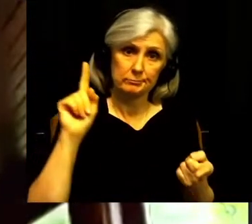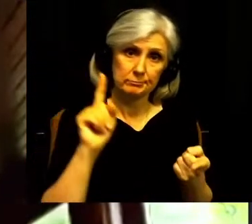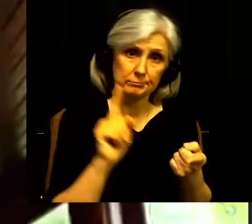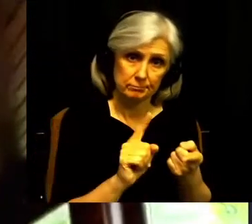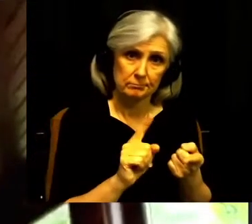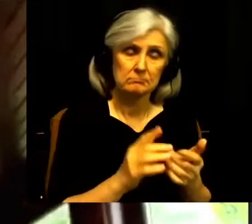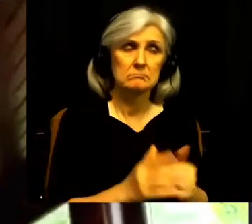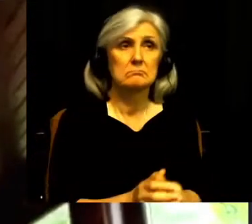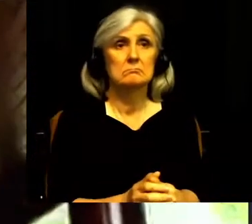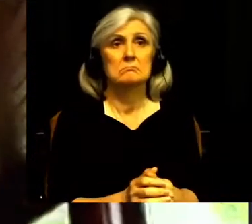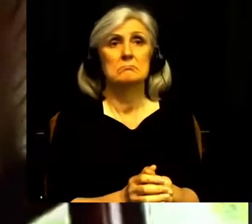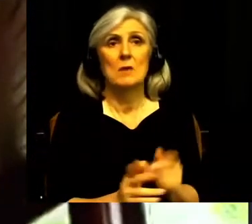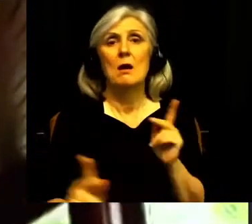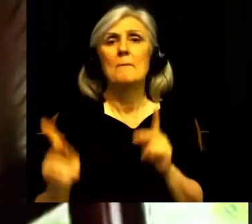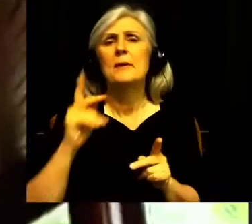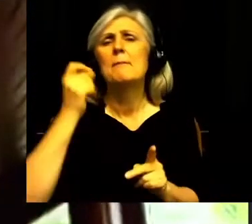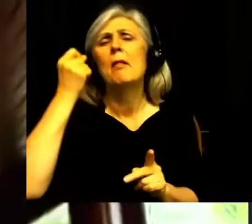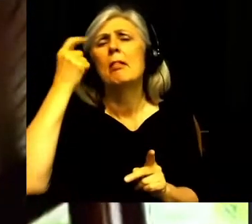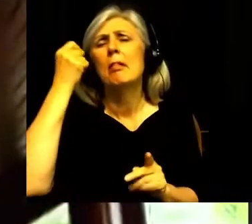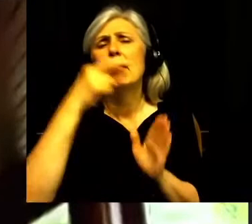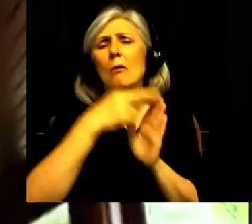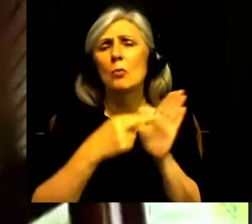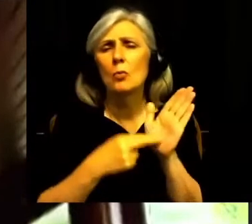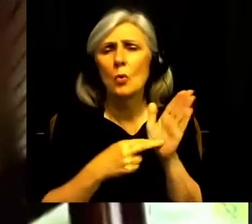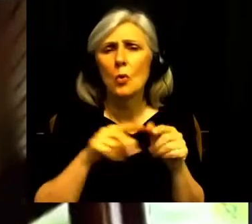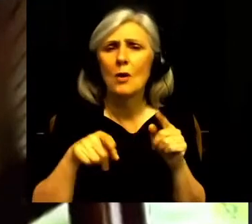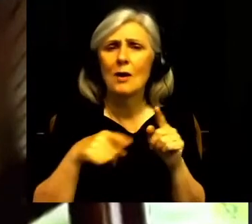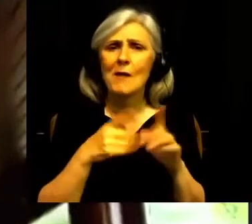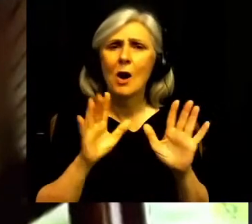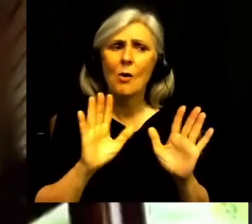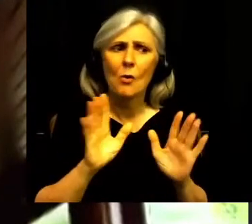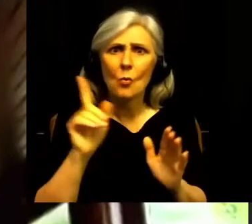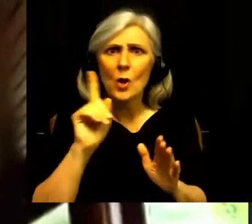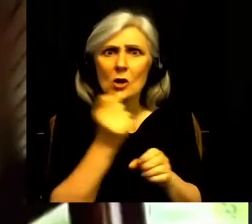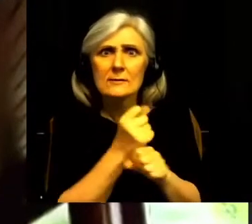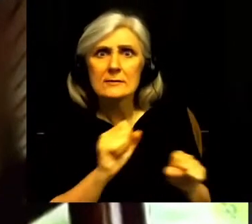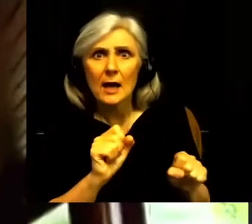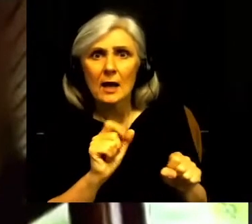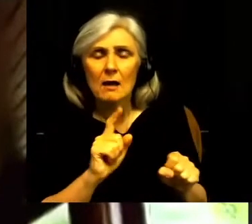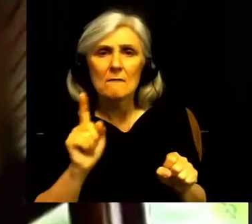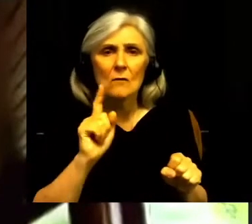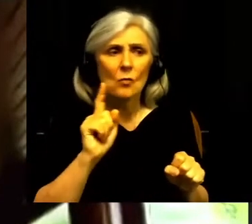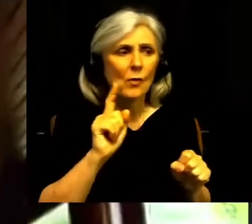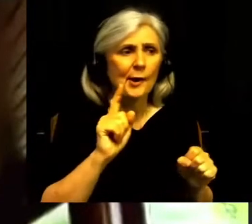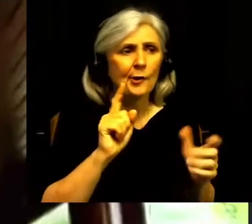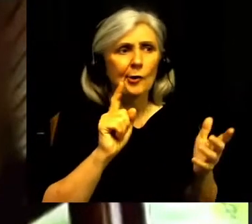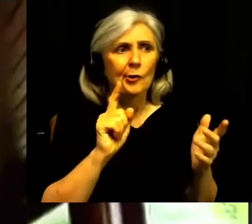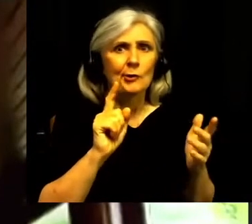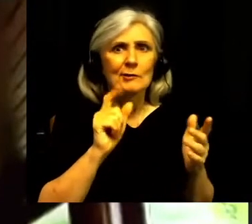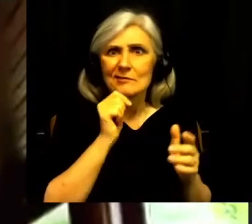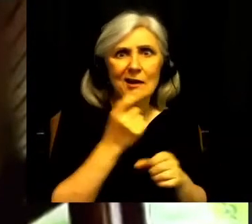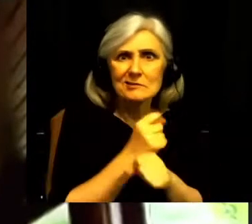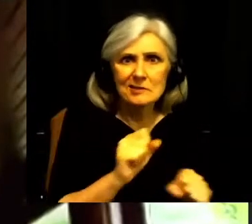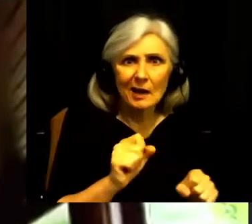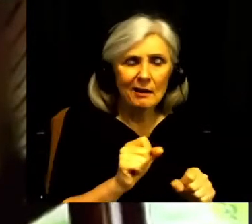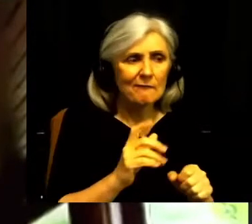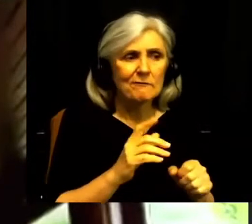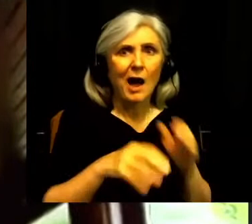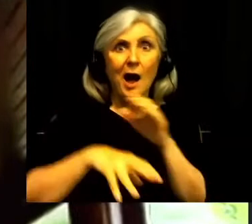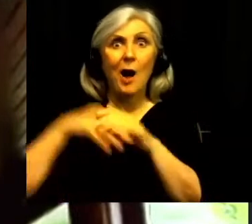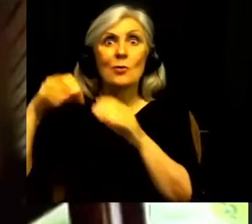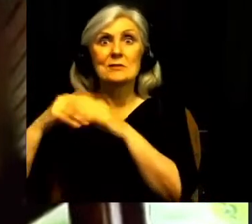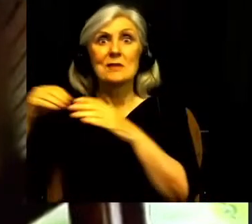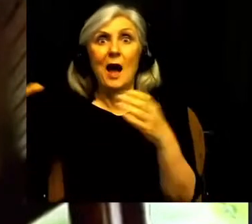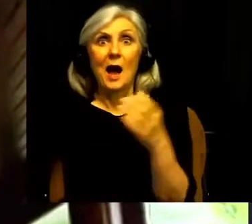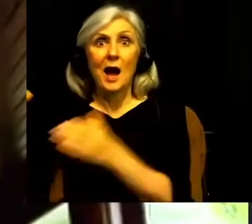safer gatherings and gathering outdoors. And as you said, mask wearing overall is lower,